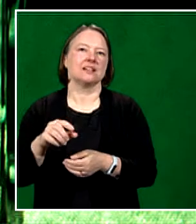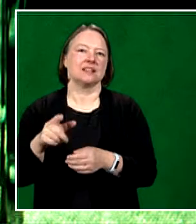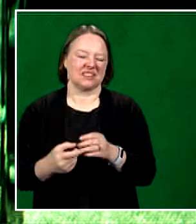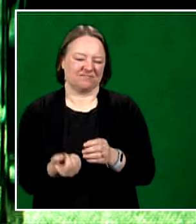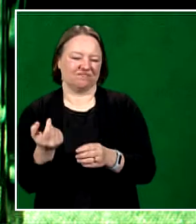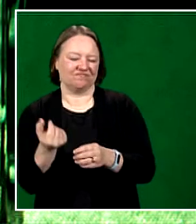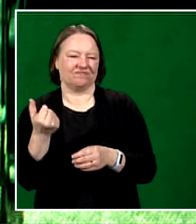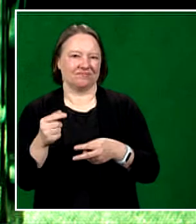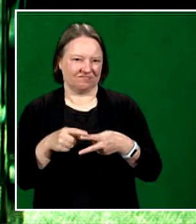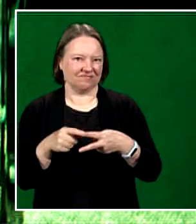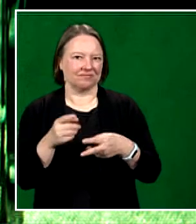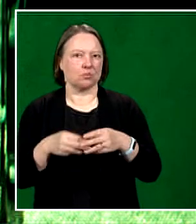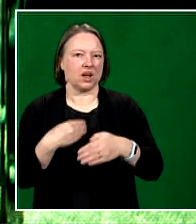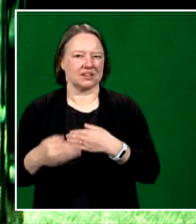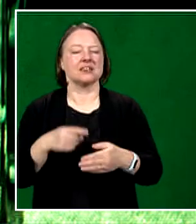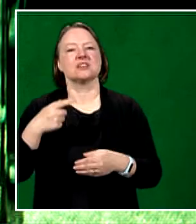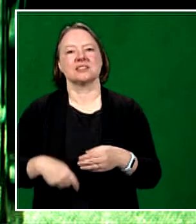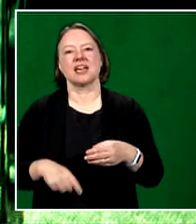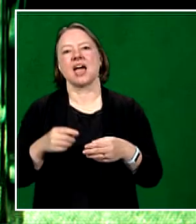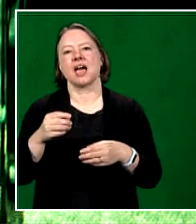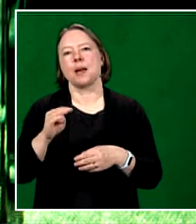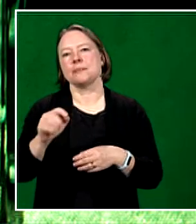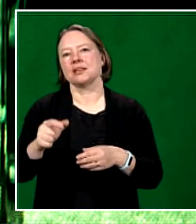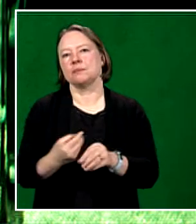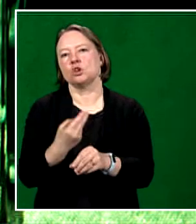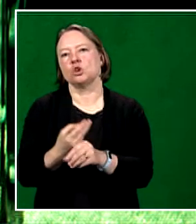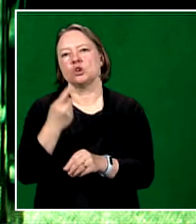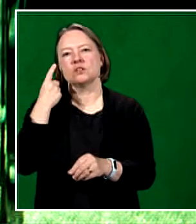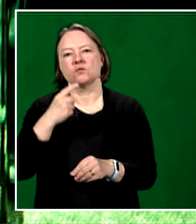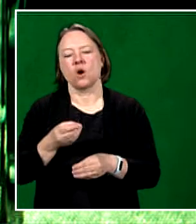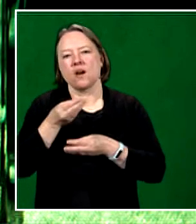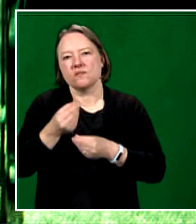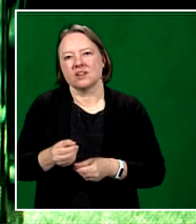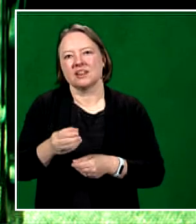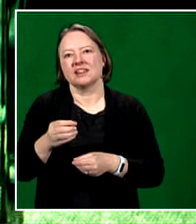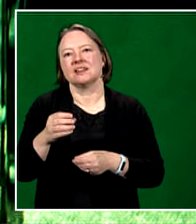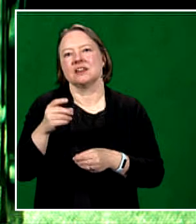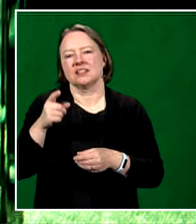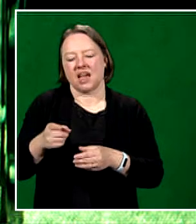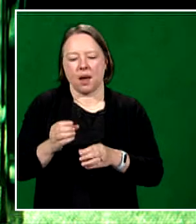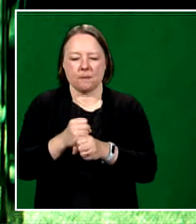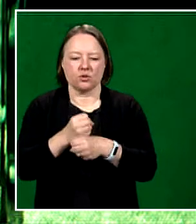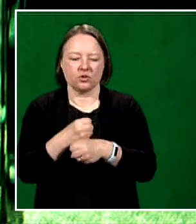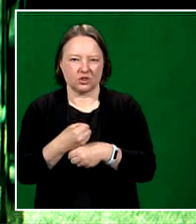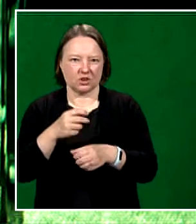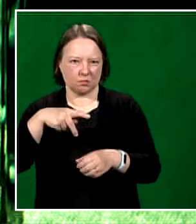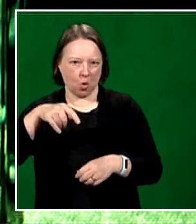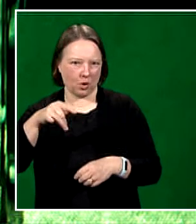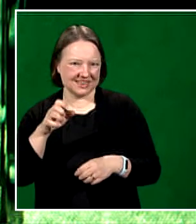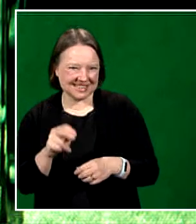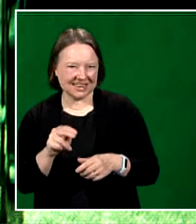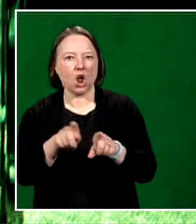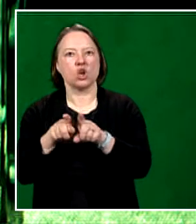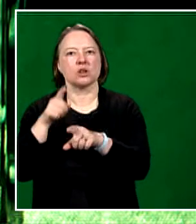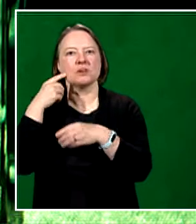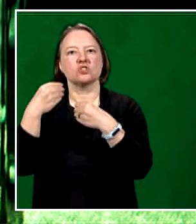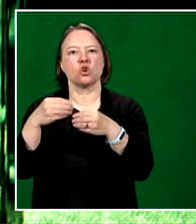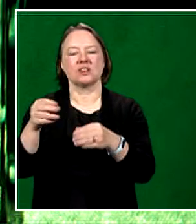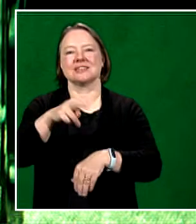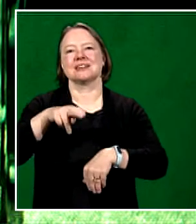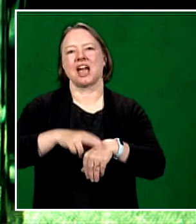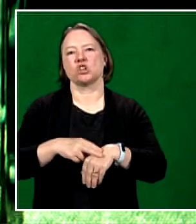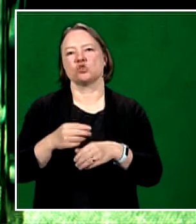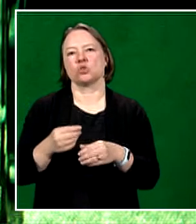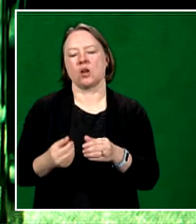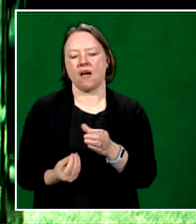In addition, the pure canola meal can be used as a feedstock material for the bacteria that produce the protein, and can also be sold as a natural